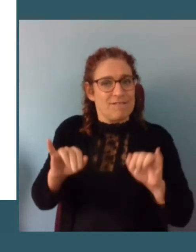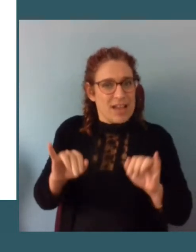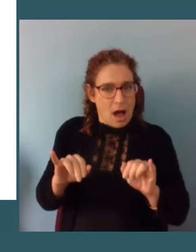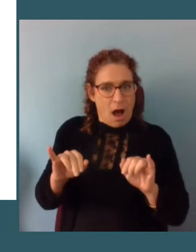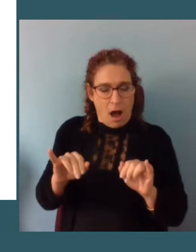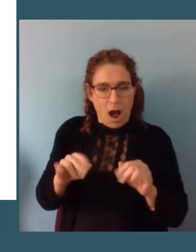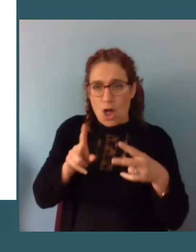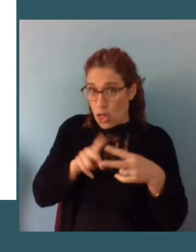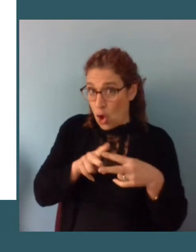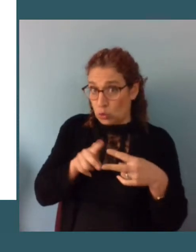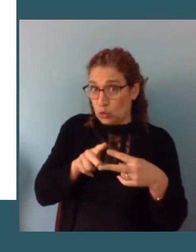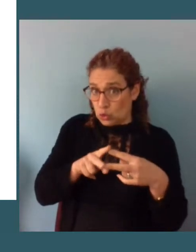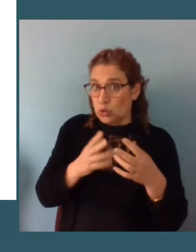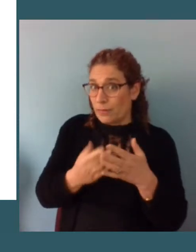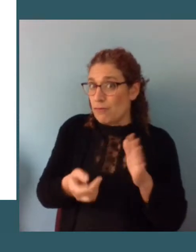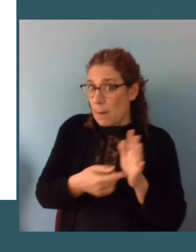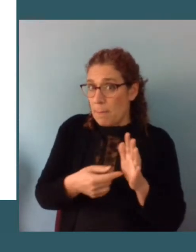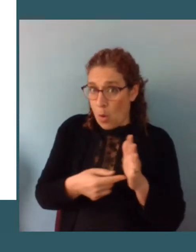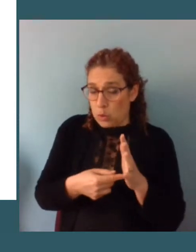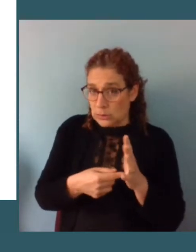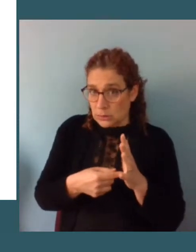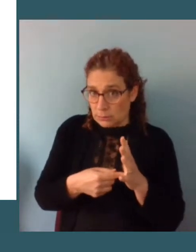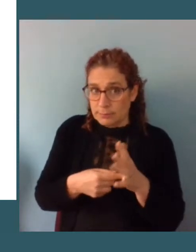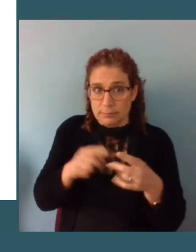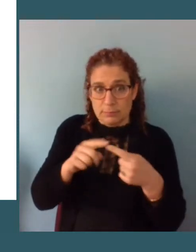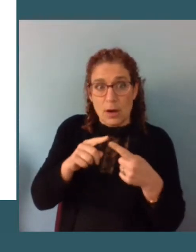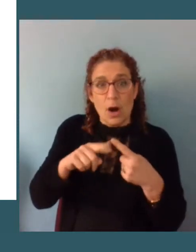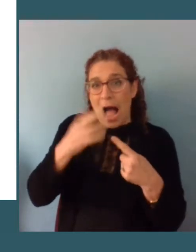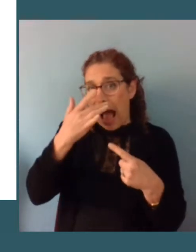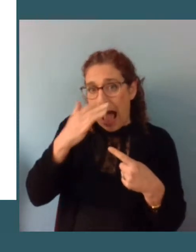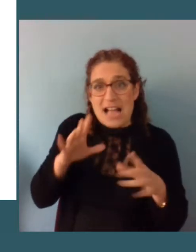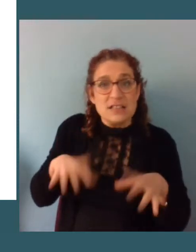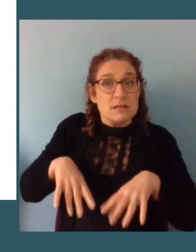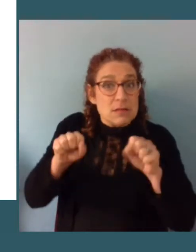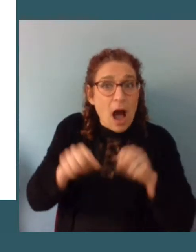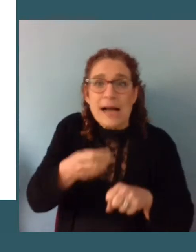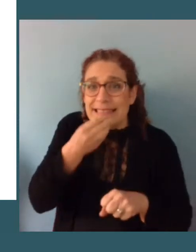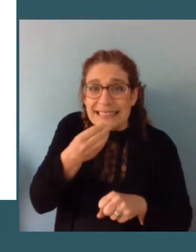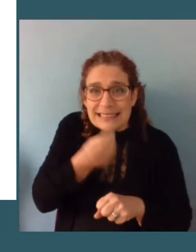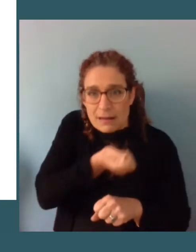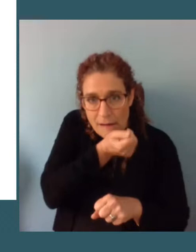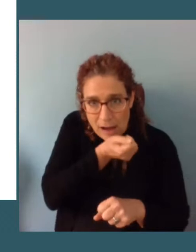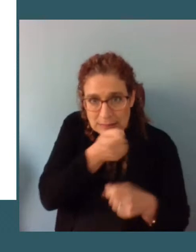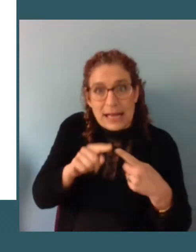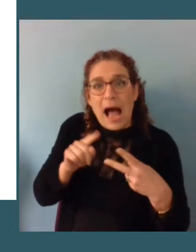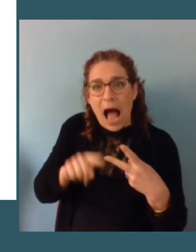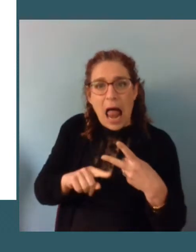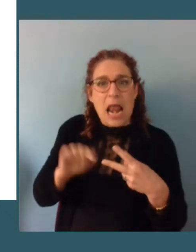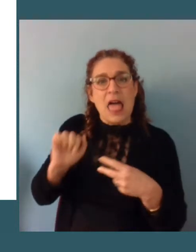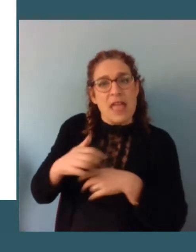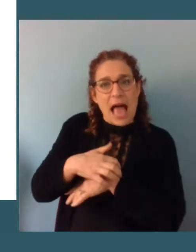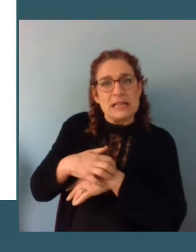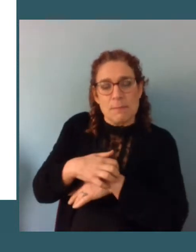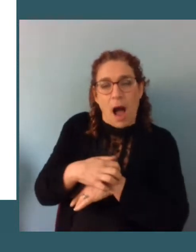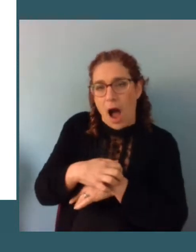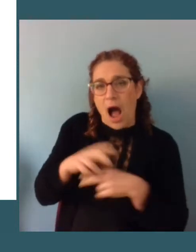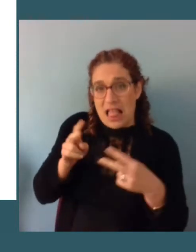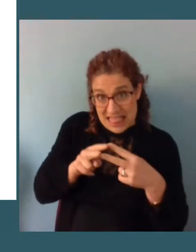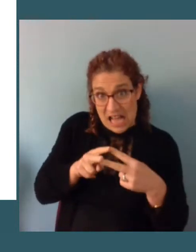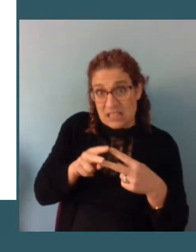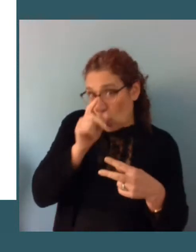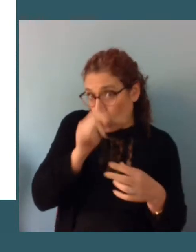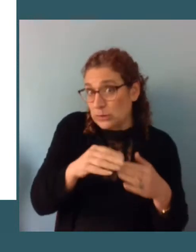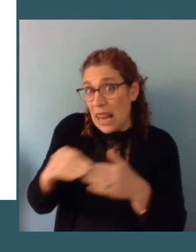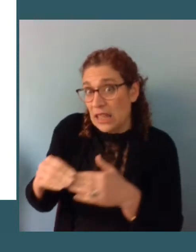really important if we're going down to try to go down more of a preventative pathway in the future. Next